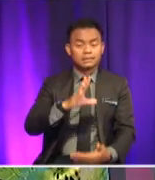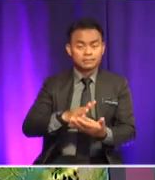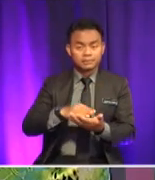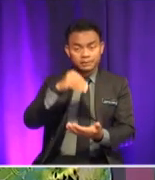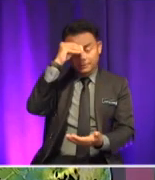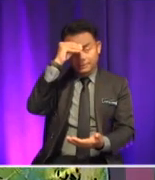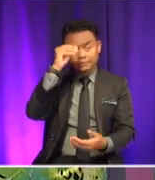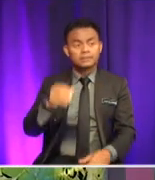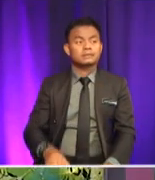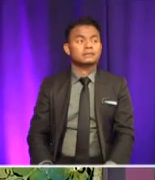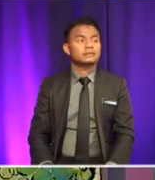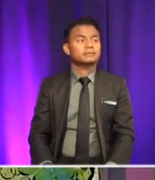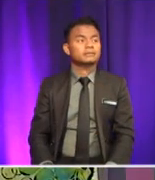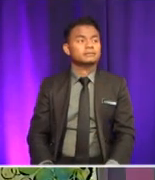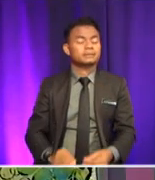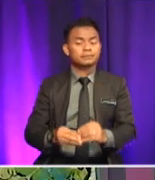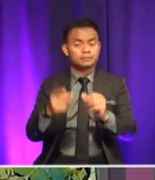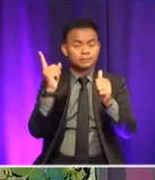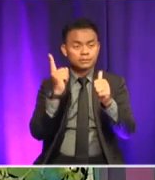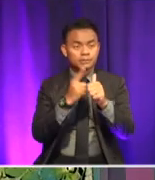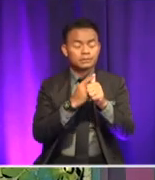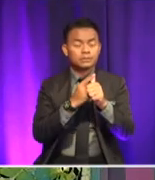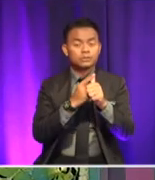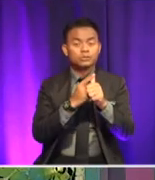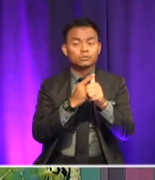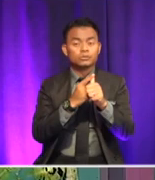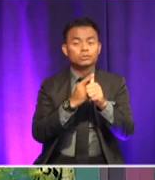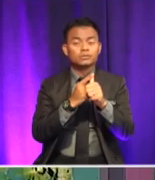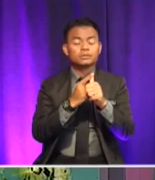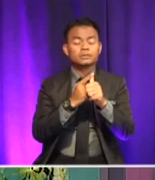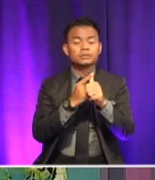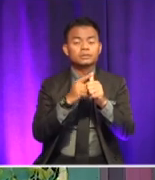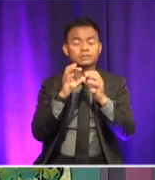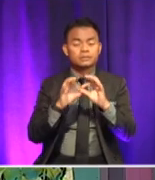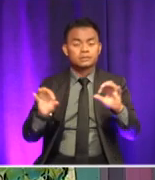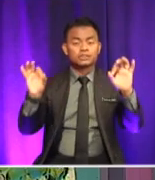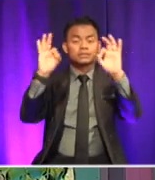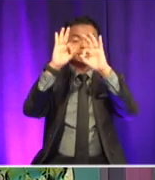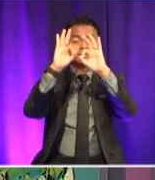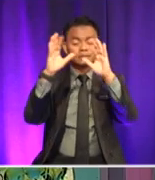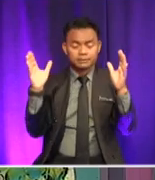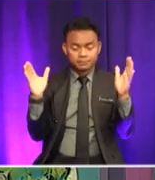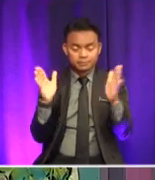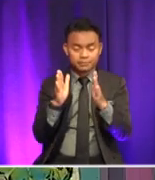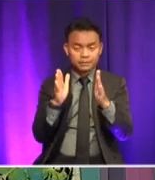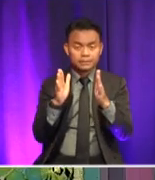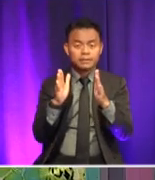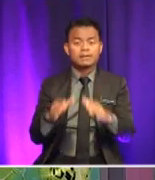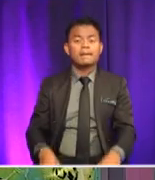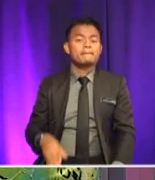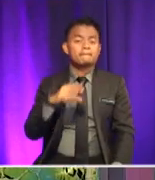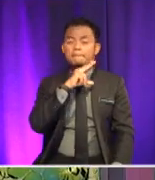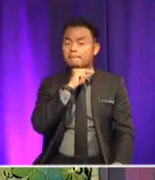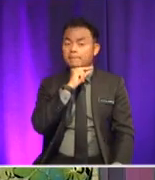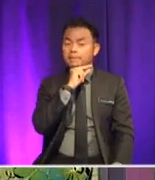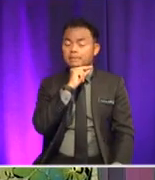at the short story Birds of Paradise. This is actually one of the story that is